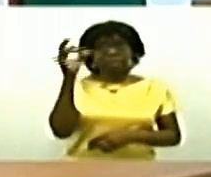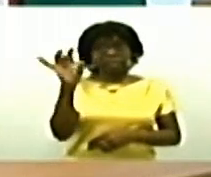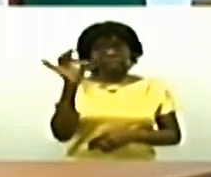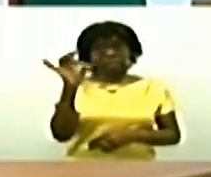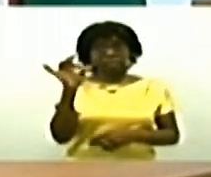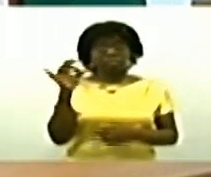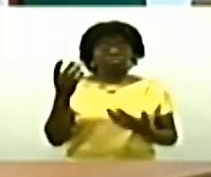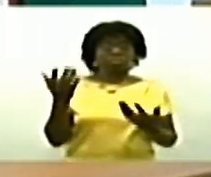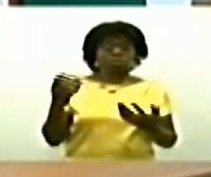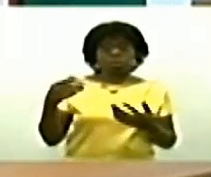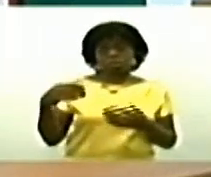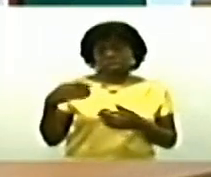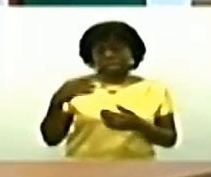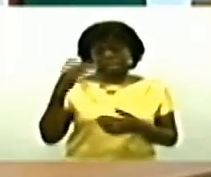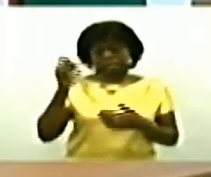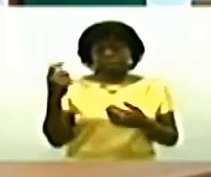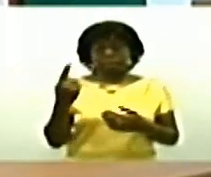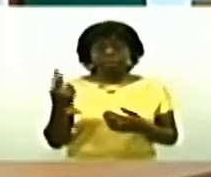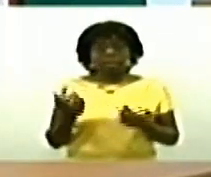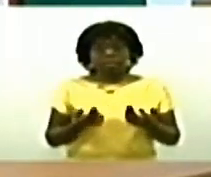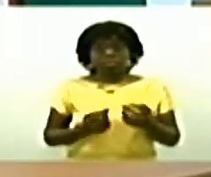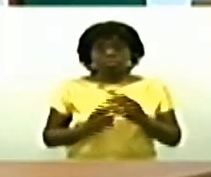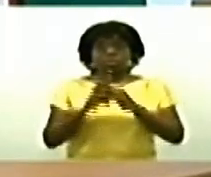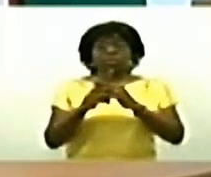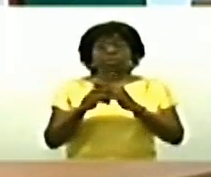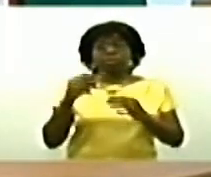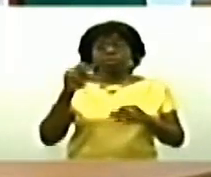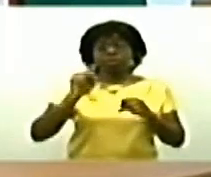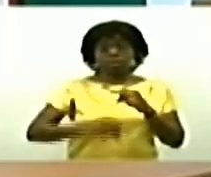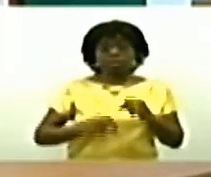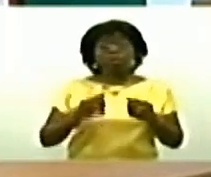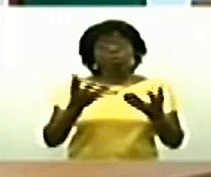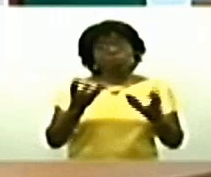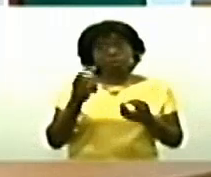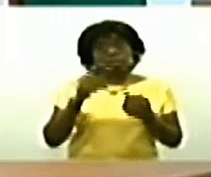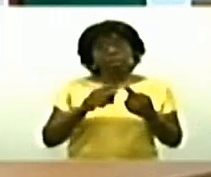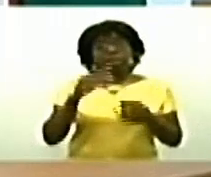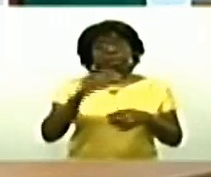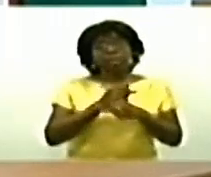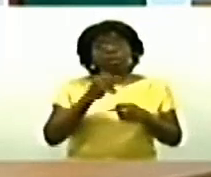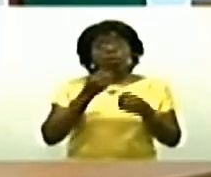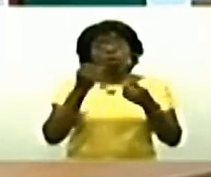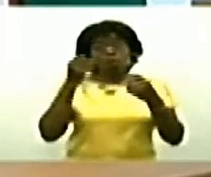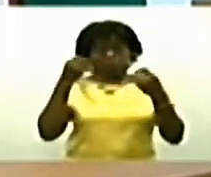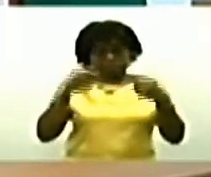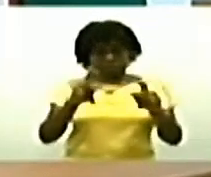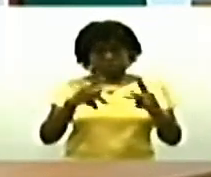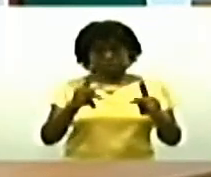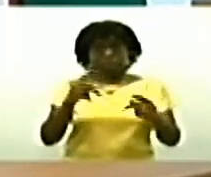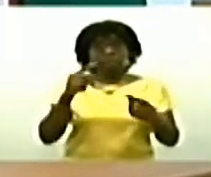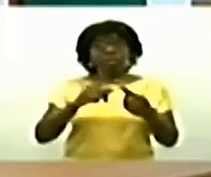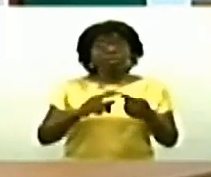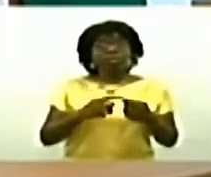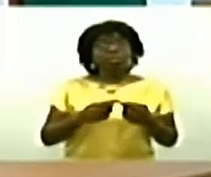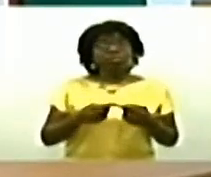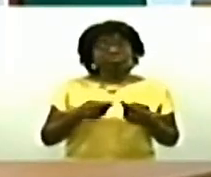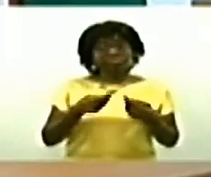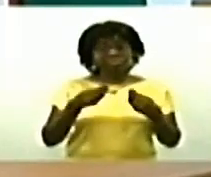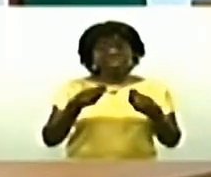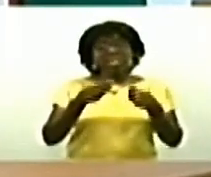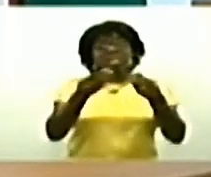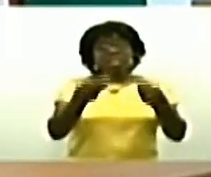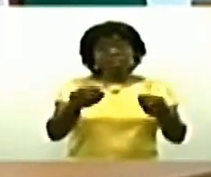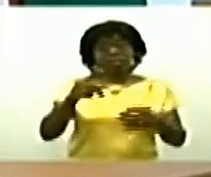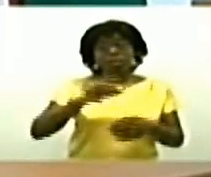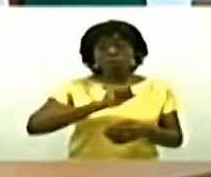unless there's something pops up. And therefore, I want to take the opportunity to extend to you all